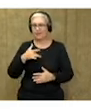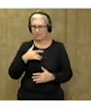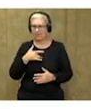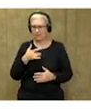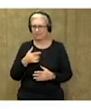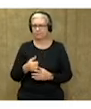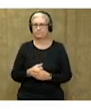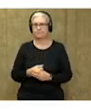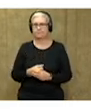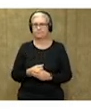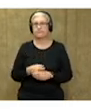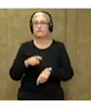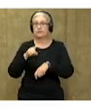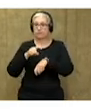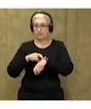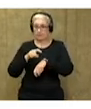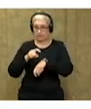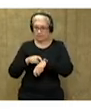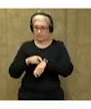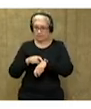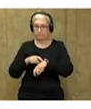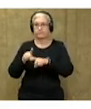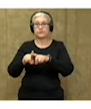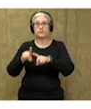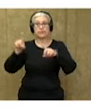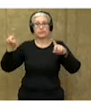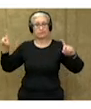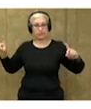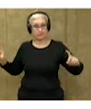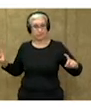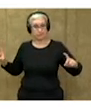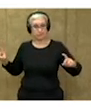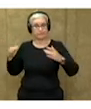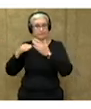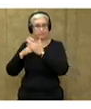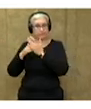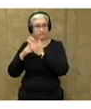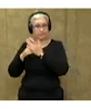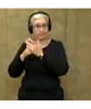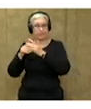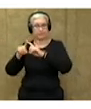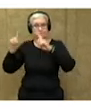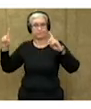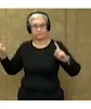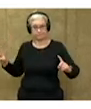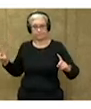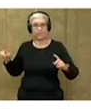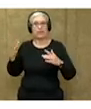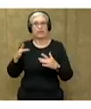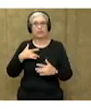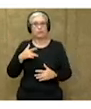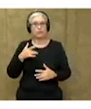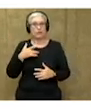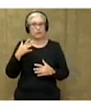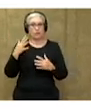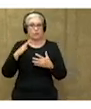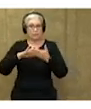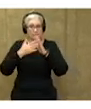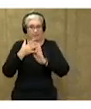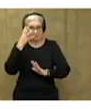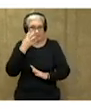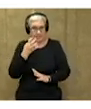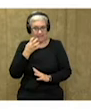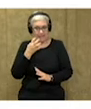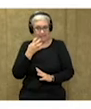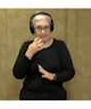time. Take time out if needed. So if you feel like you feel yourself rising and you feel some tension, you feel some of